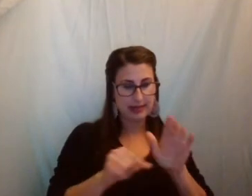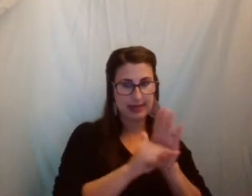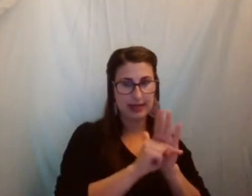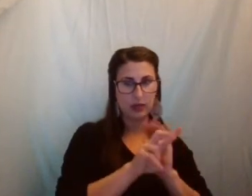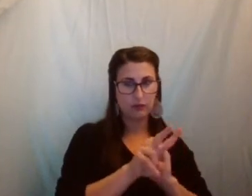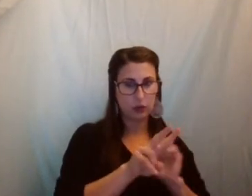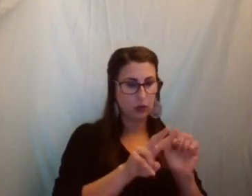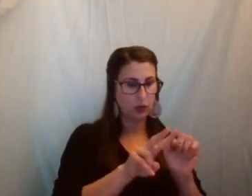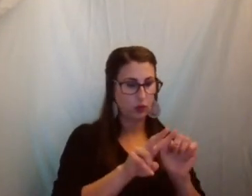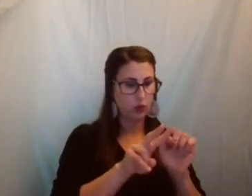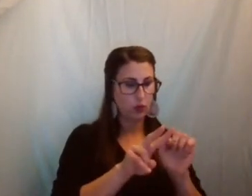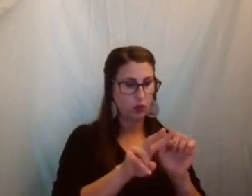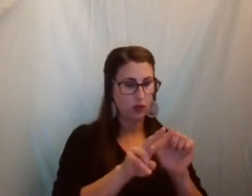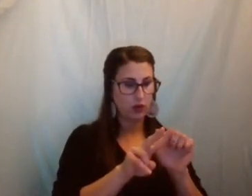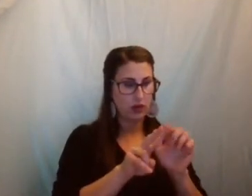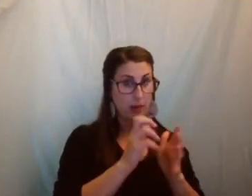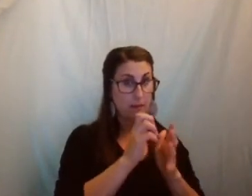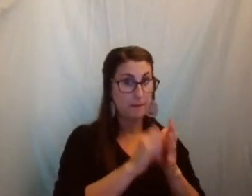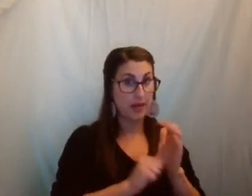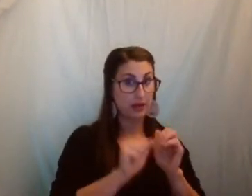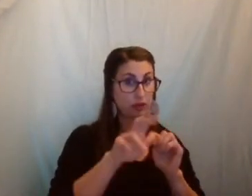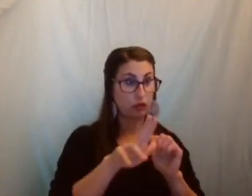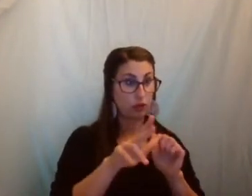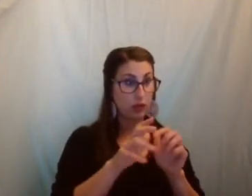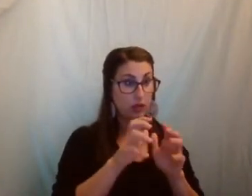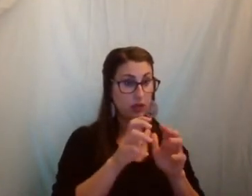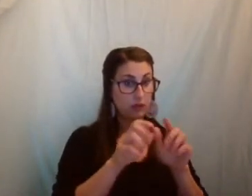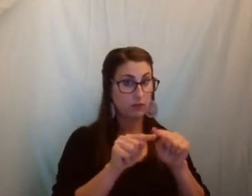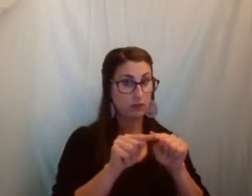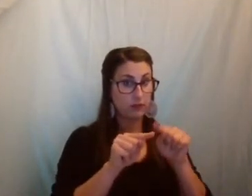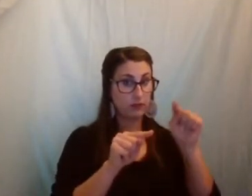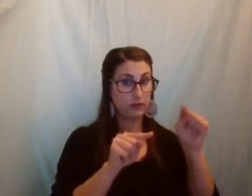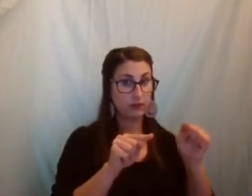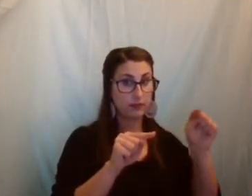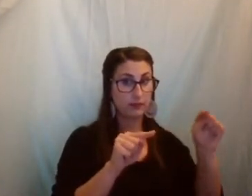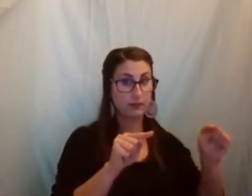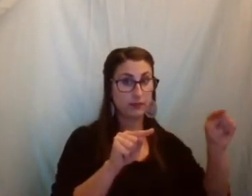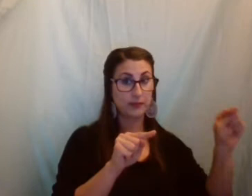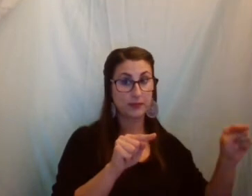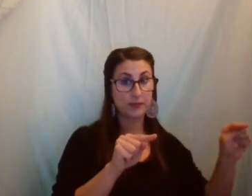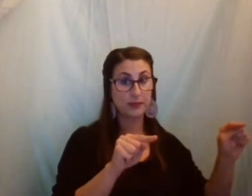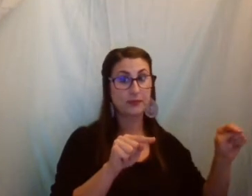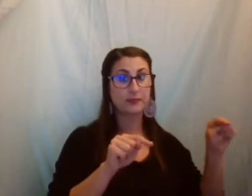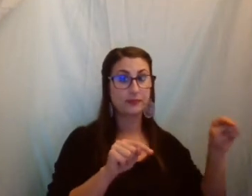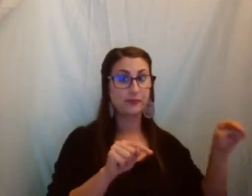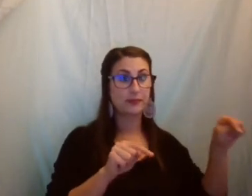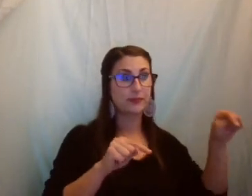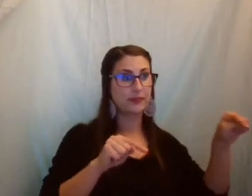-2. From -2, you minus 3 this way.